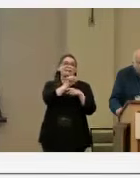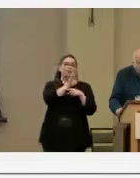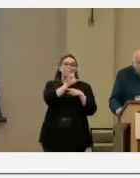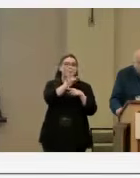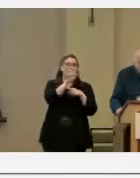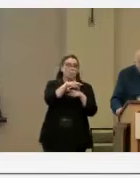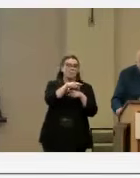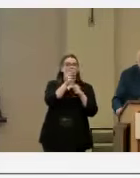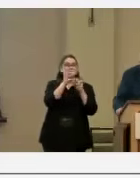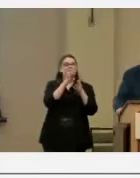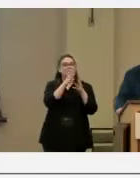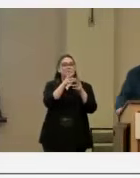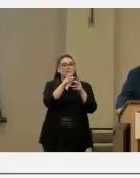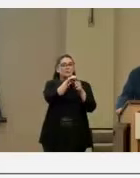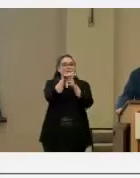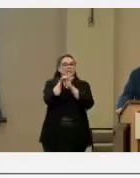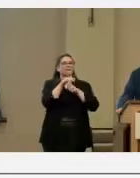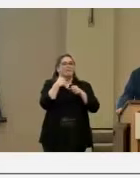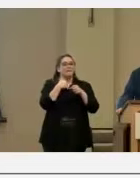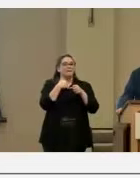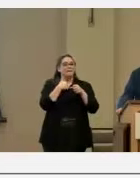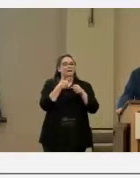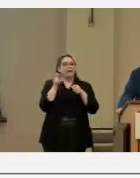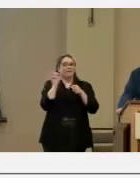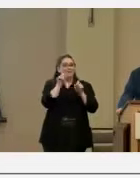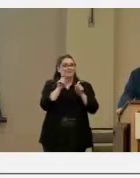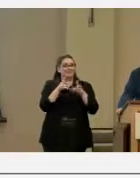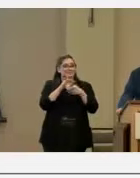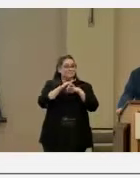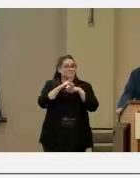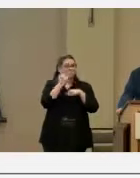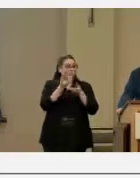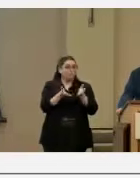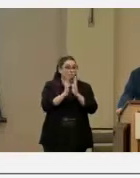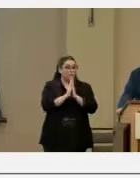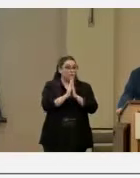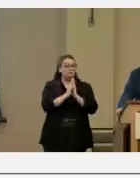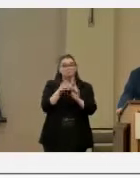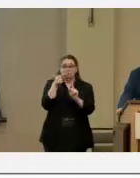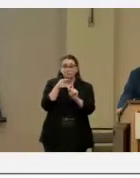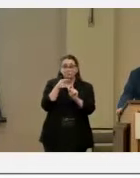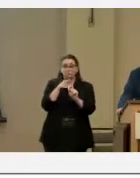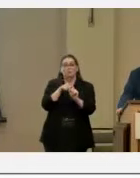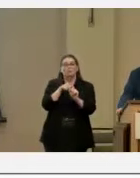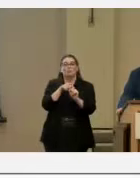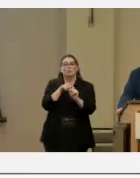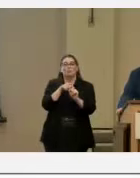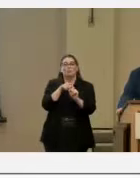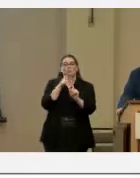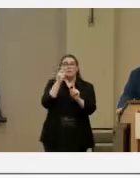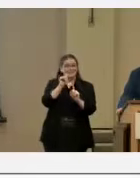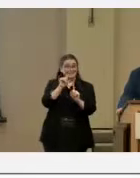LabCorp can now do this upon request. So the point being is that if you